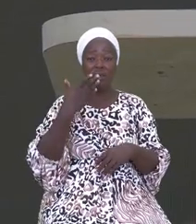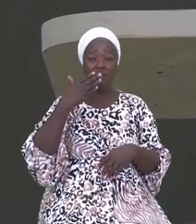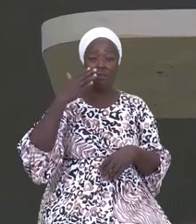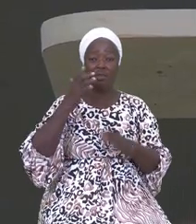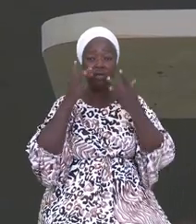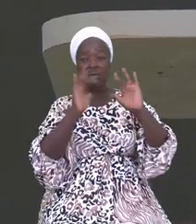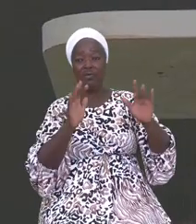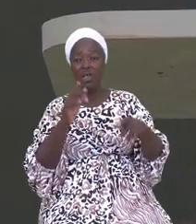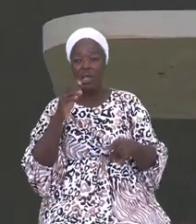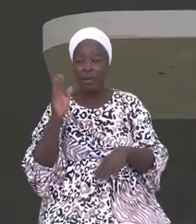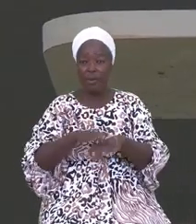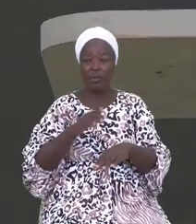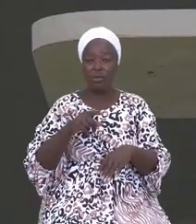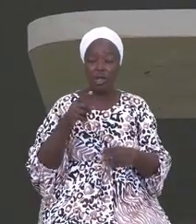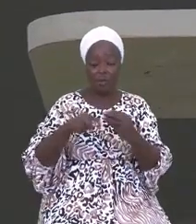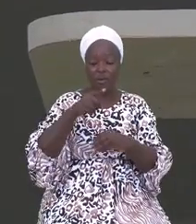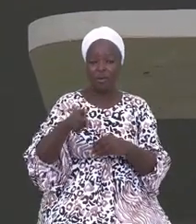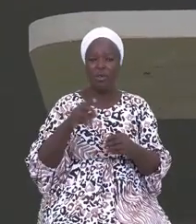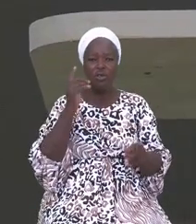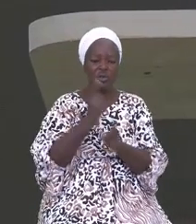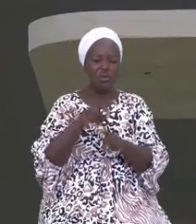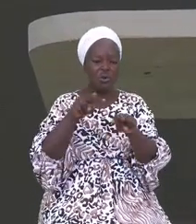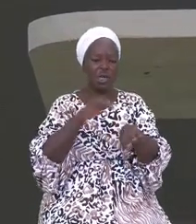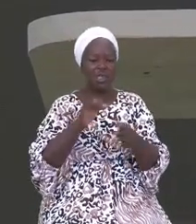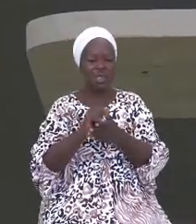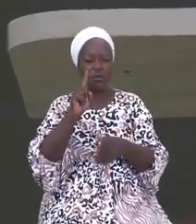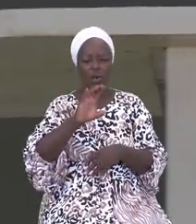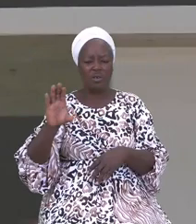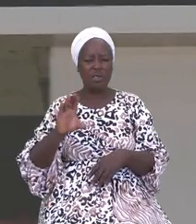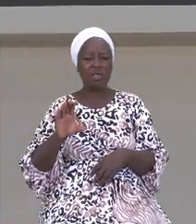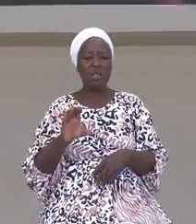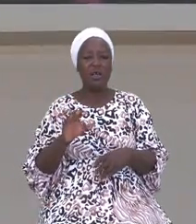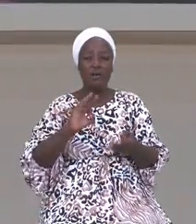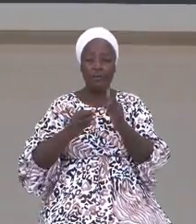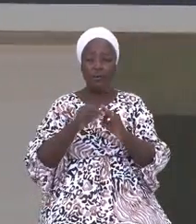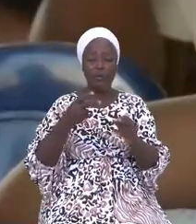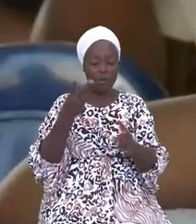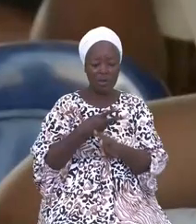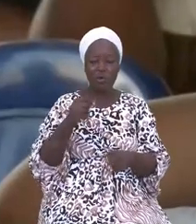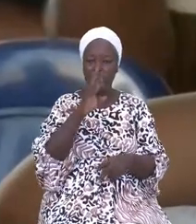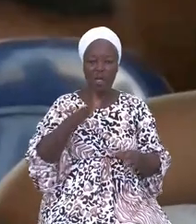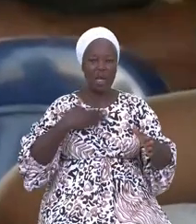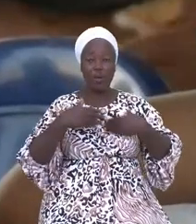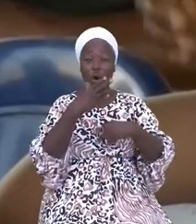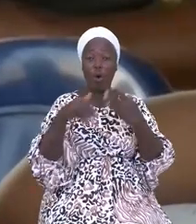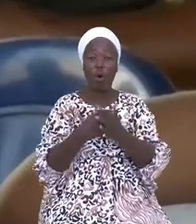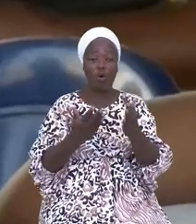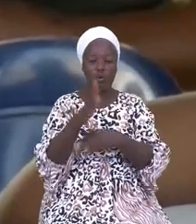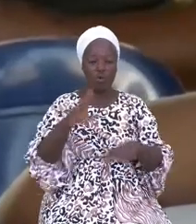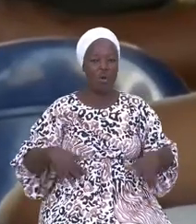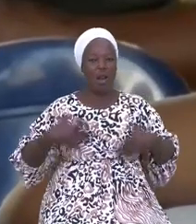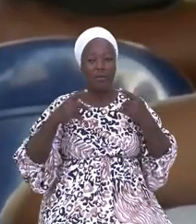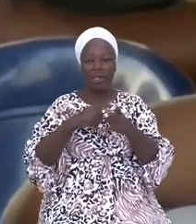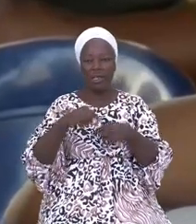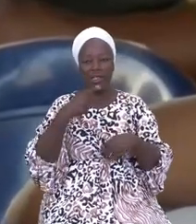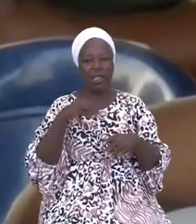100-fold multiplication. You'll be happy every day of your life. And then he says, in the life to